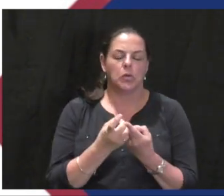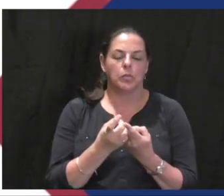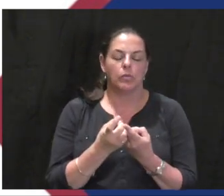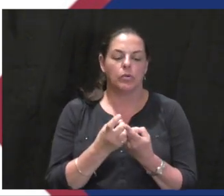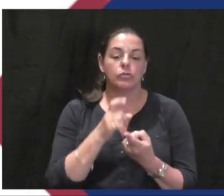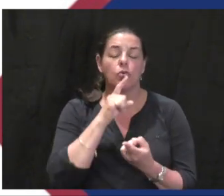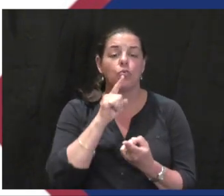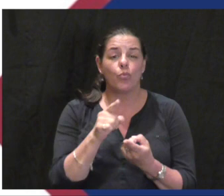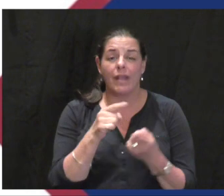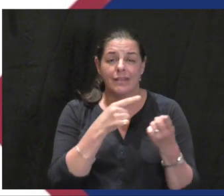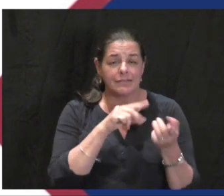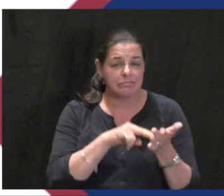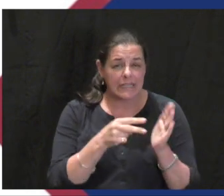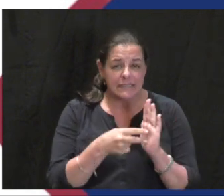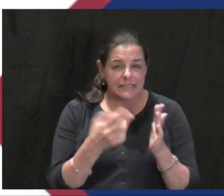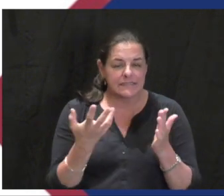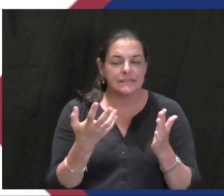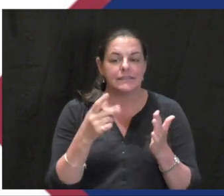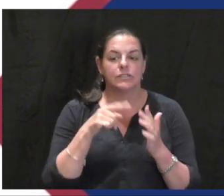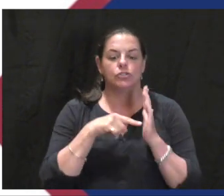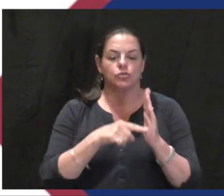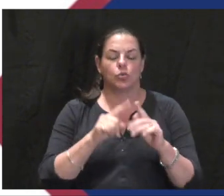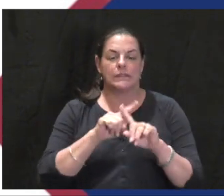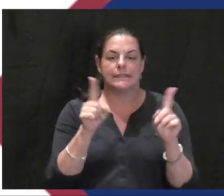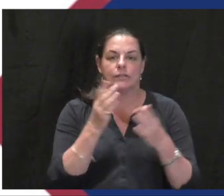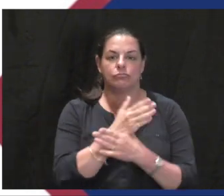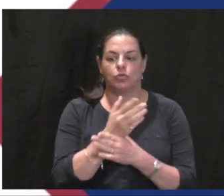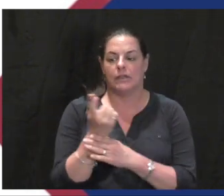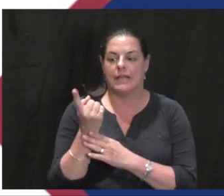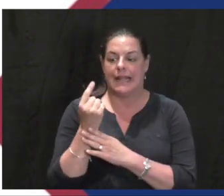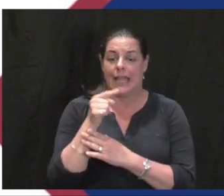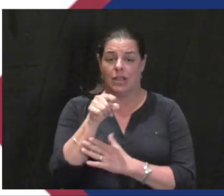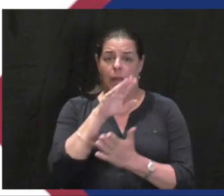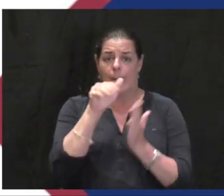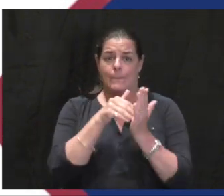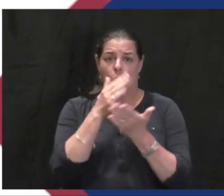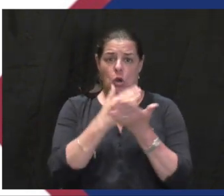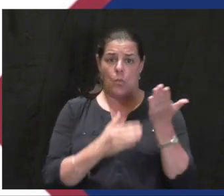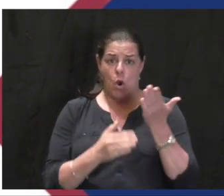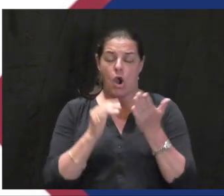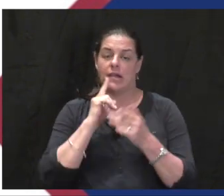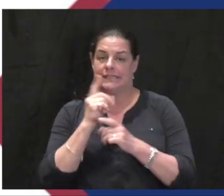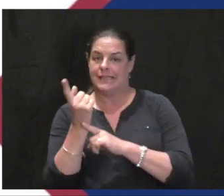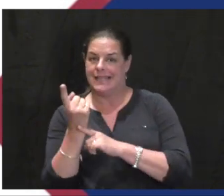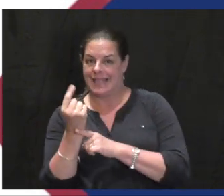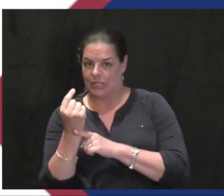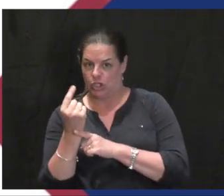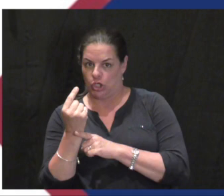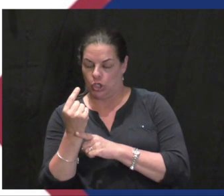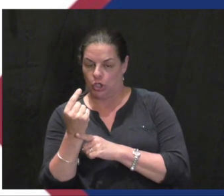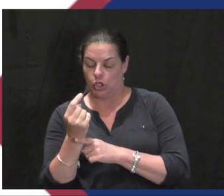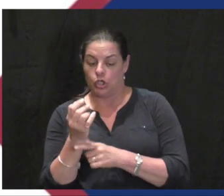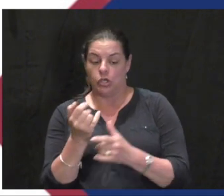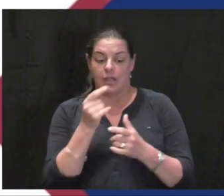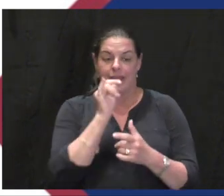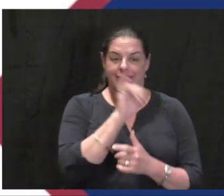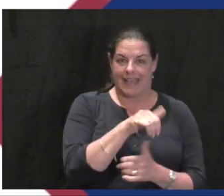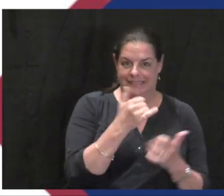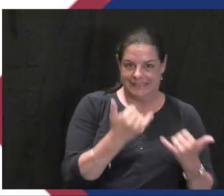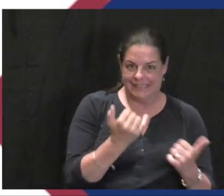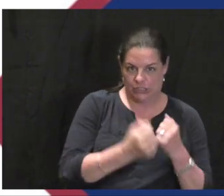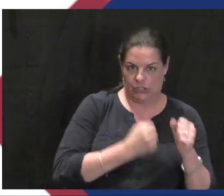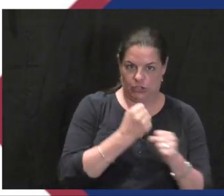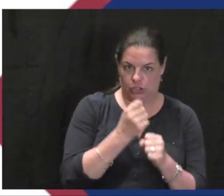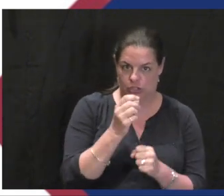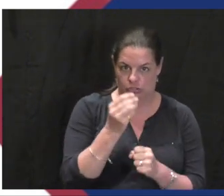here is the difference between last year. This middle part of the graph is last year's data. This is this year's data. So we had